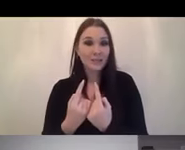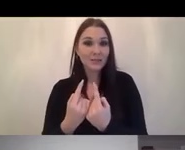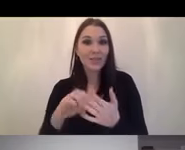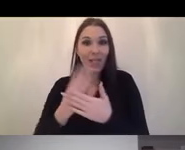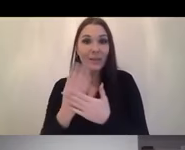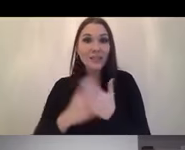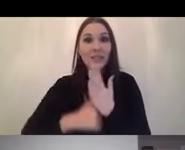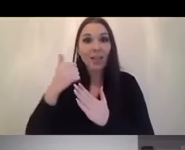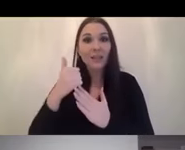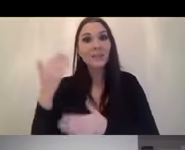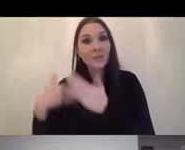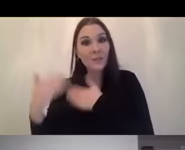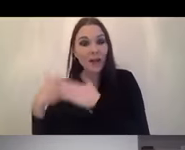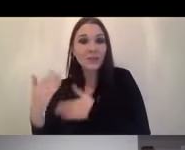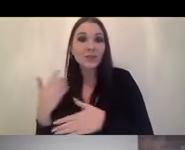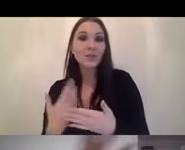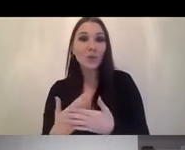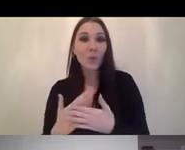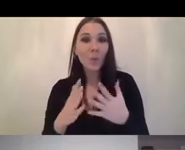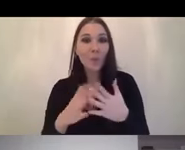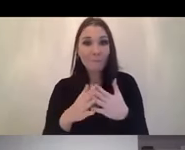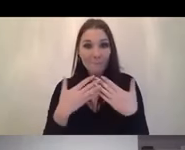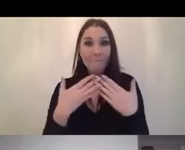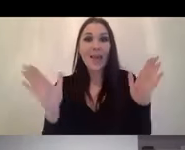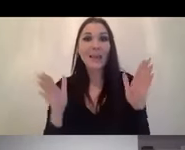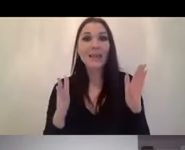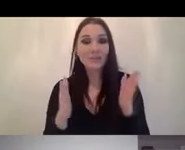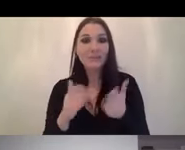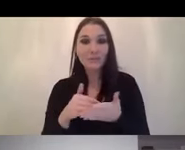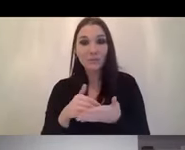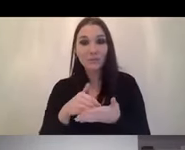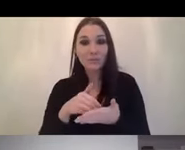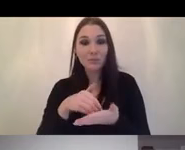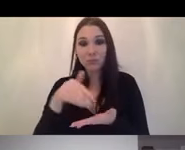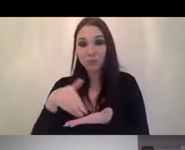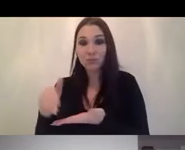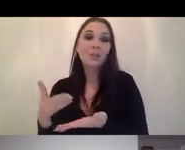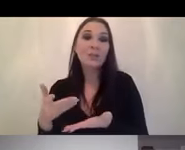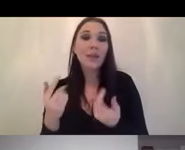skills. So there is, I guess, a big market to do embedded deployment of